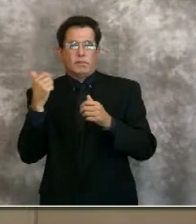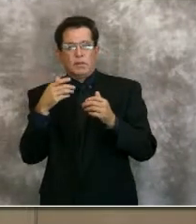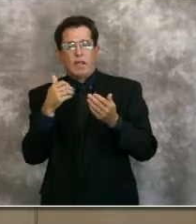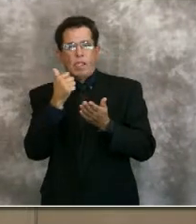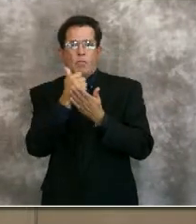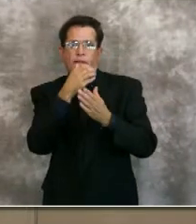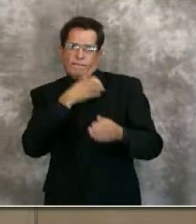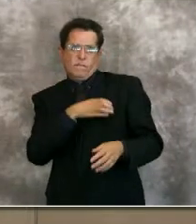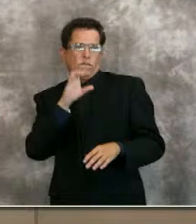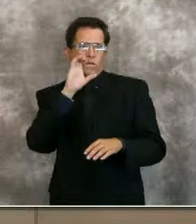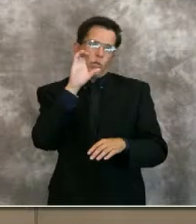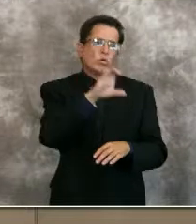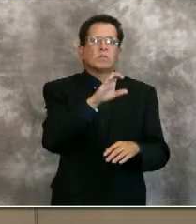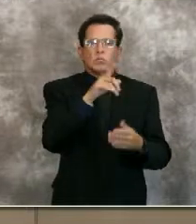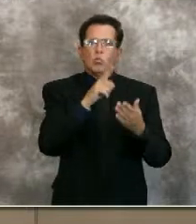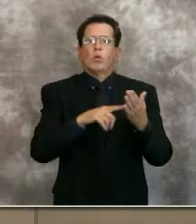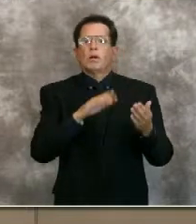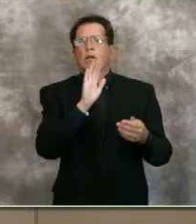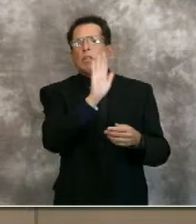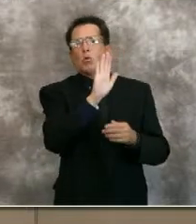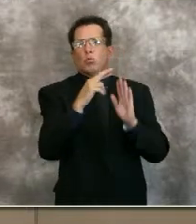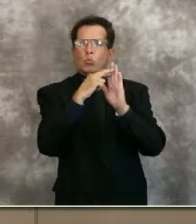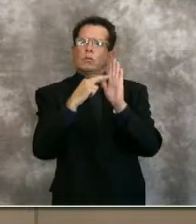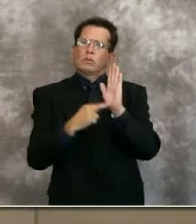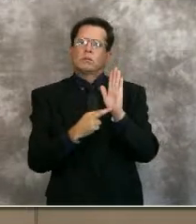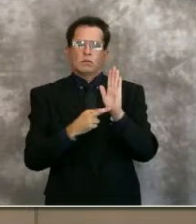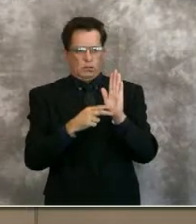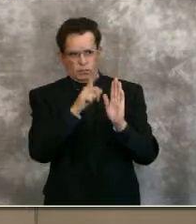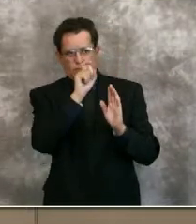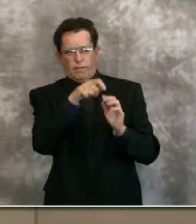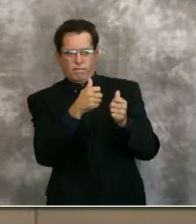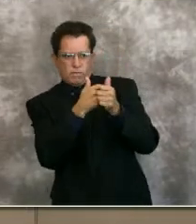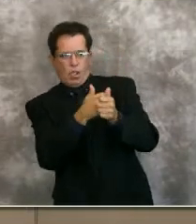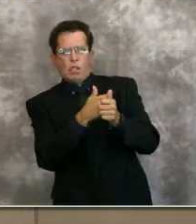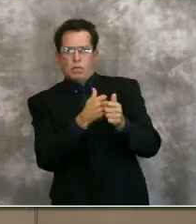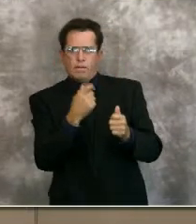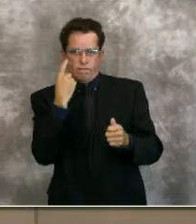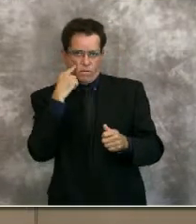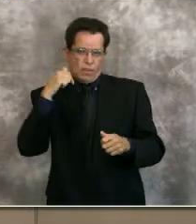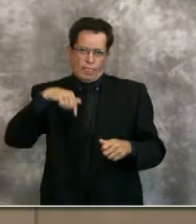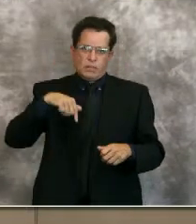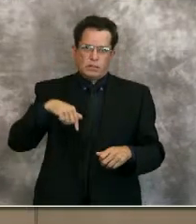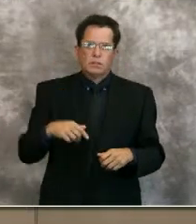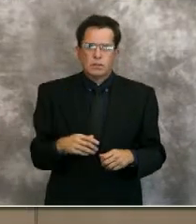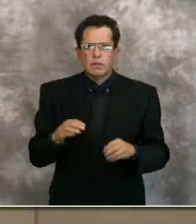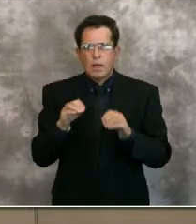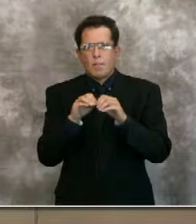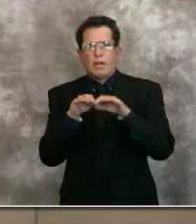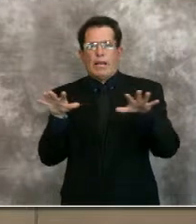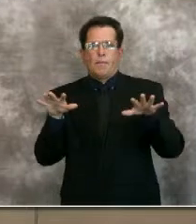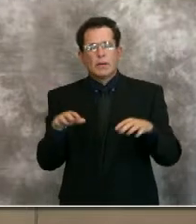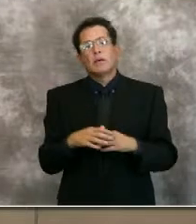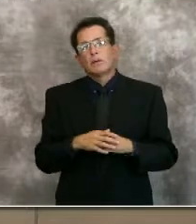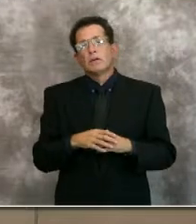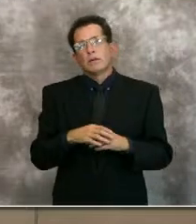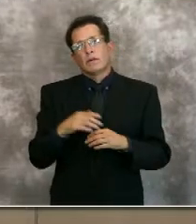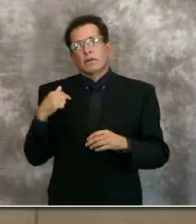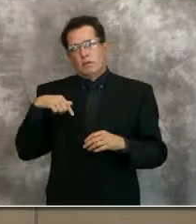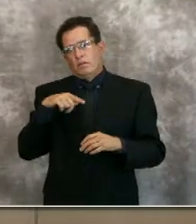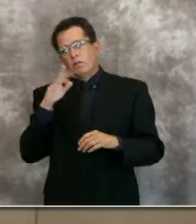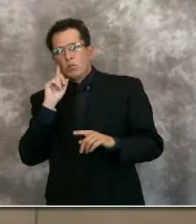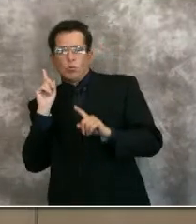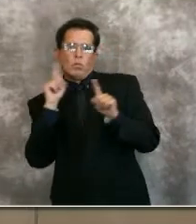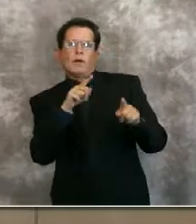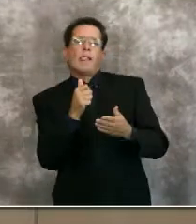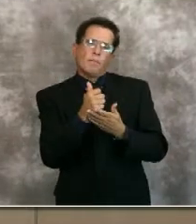guidelines that we have in place overall for this epidemic and the COVID-19 pandemic.